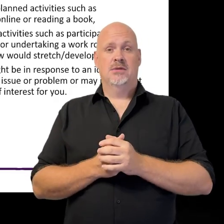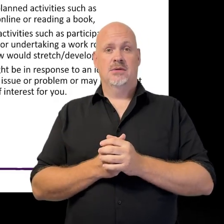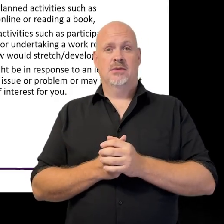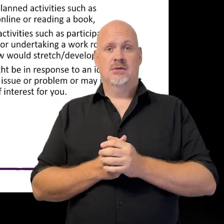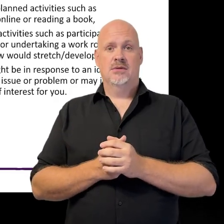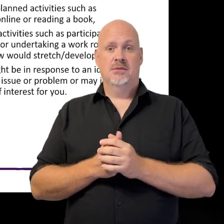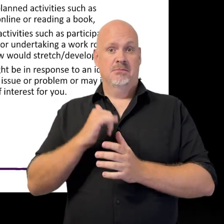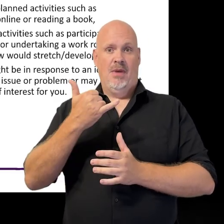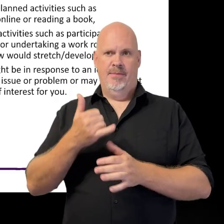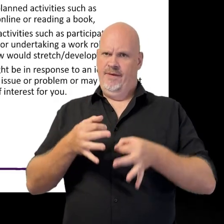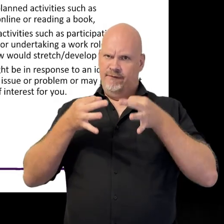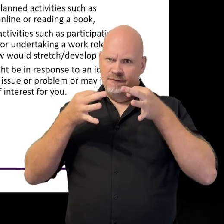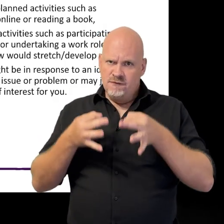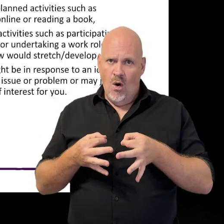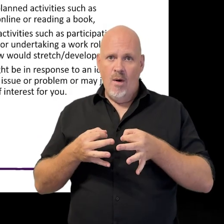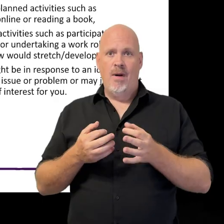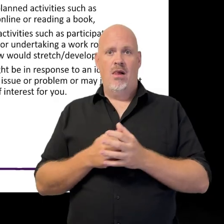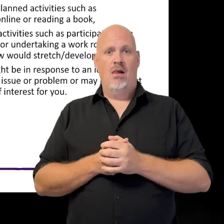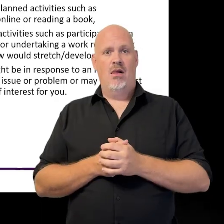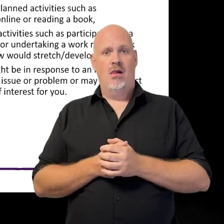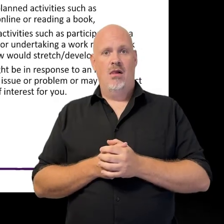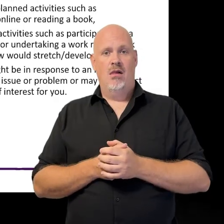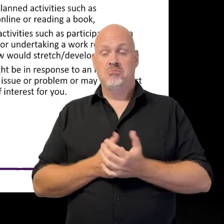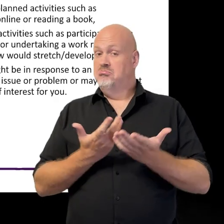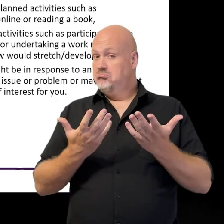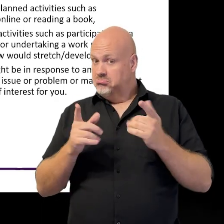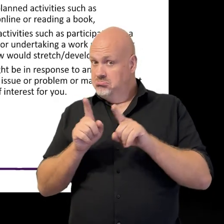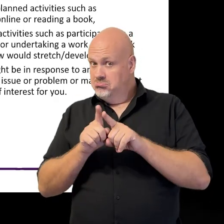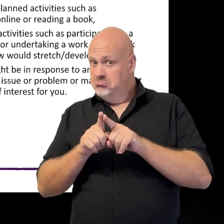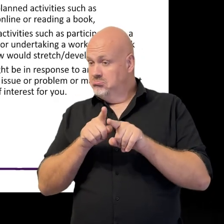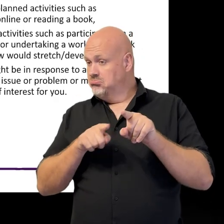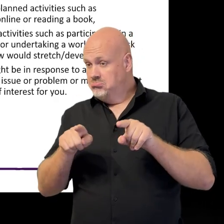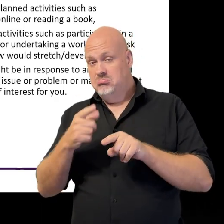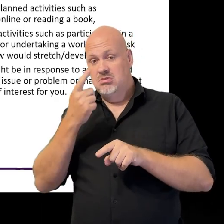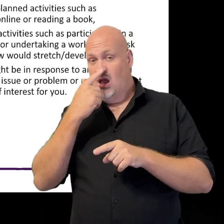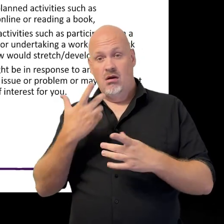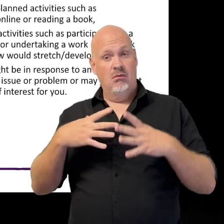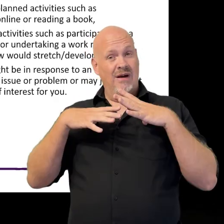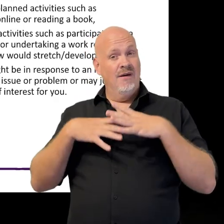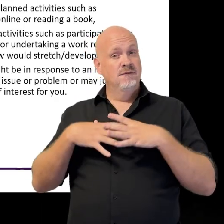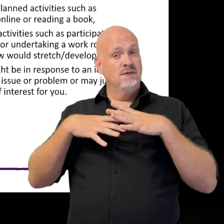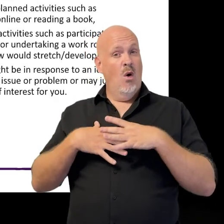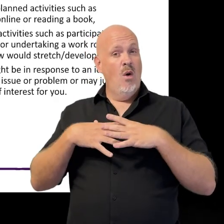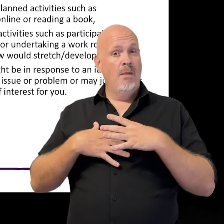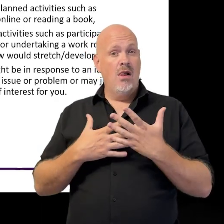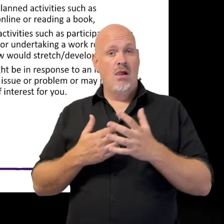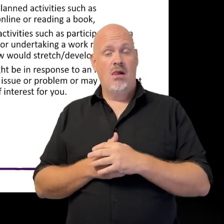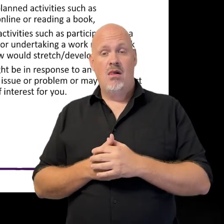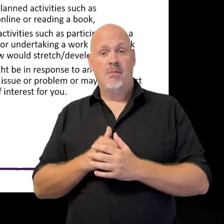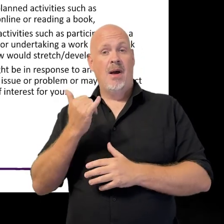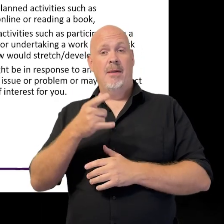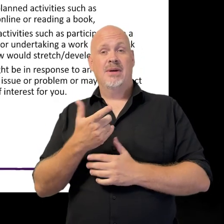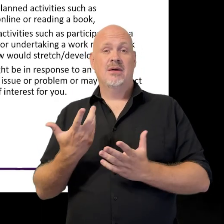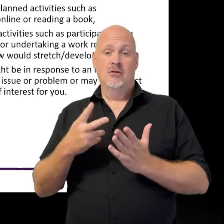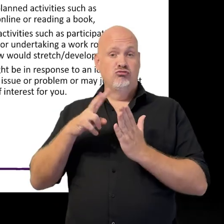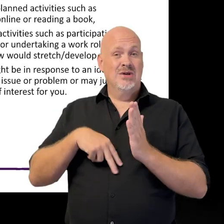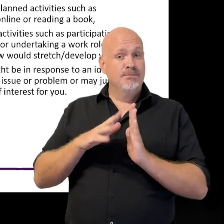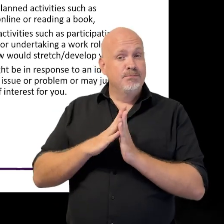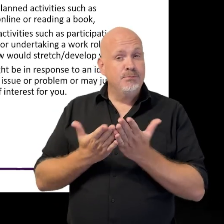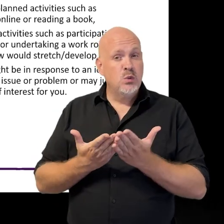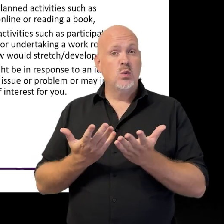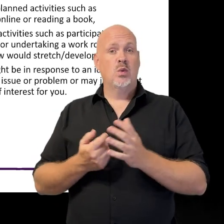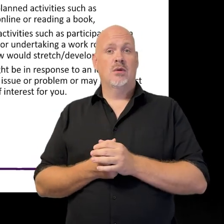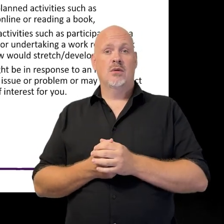course or program, online or face-to-face. It may have been something very formal. It may equally have been something